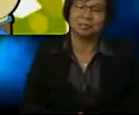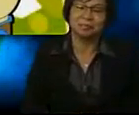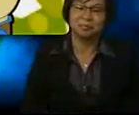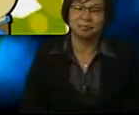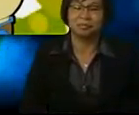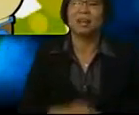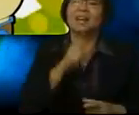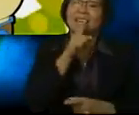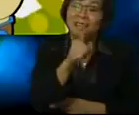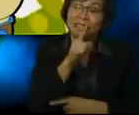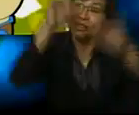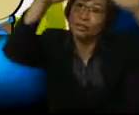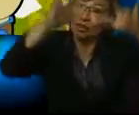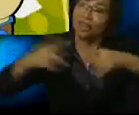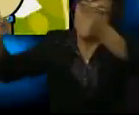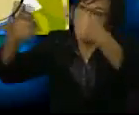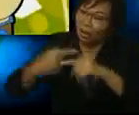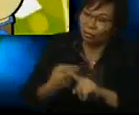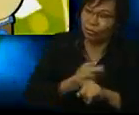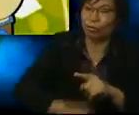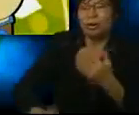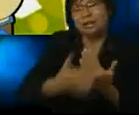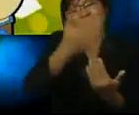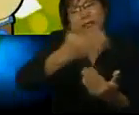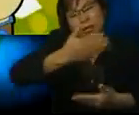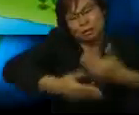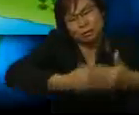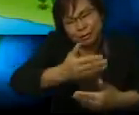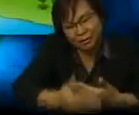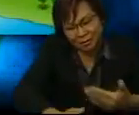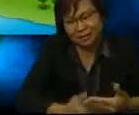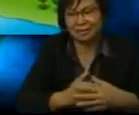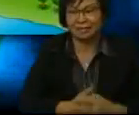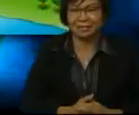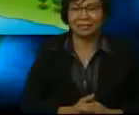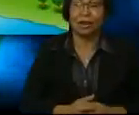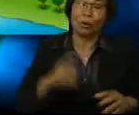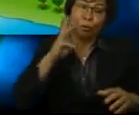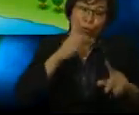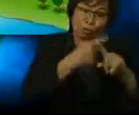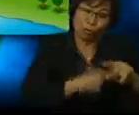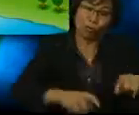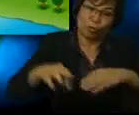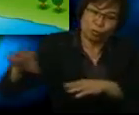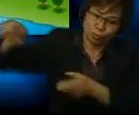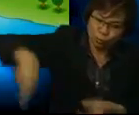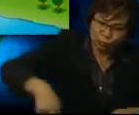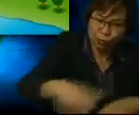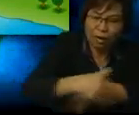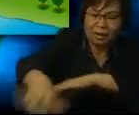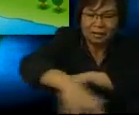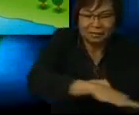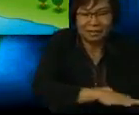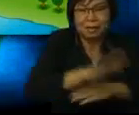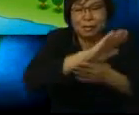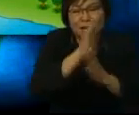Actually, rain comes from a very simple process. Water from the rivers and the seas becomes